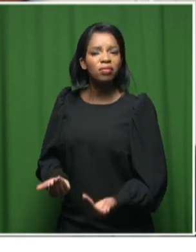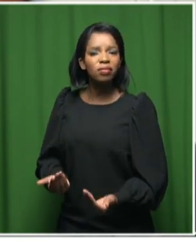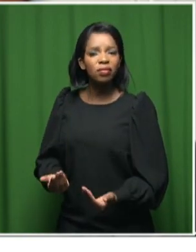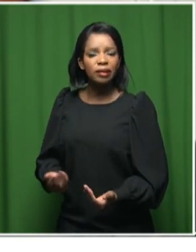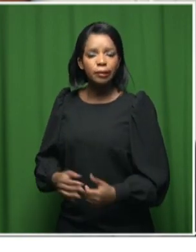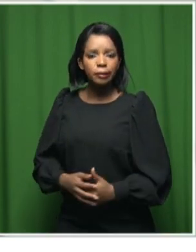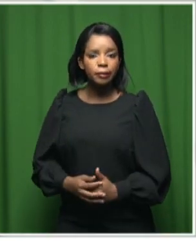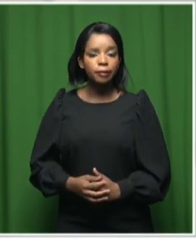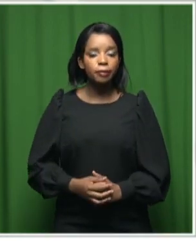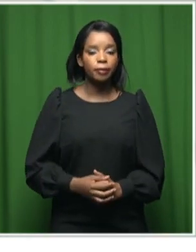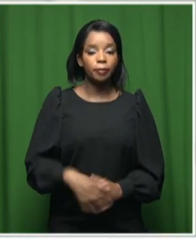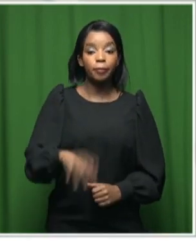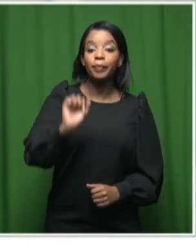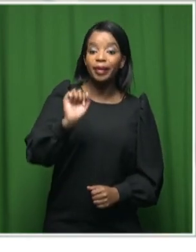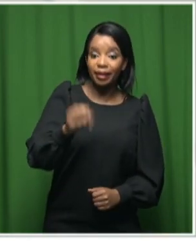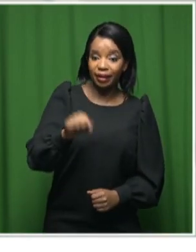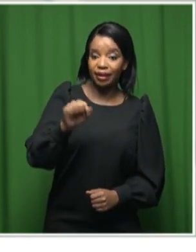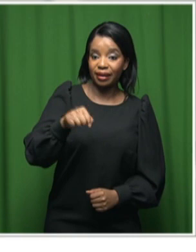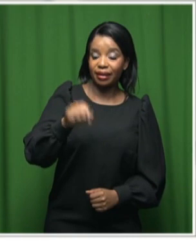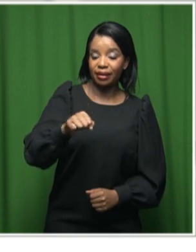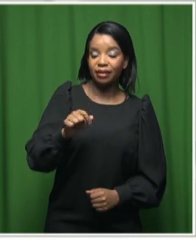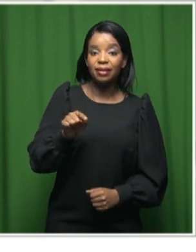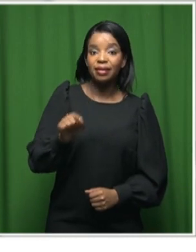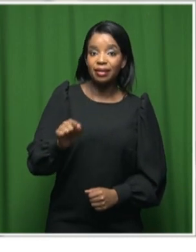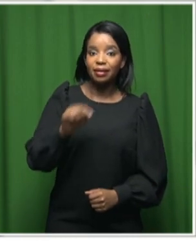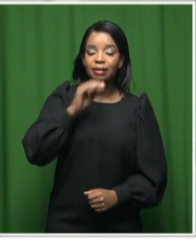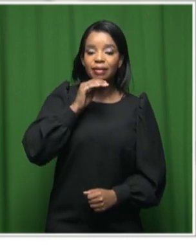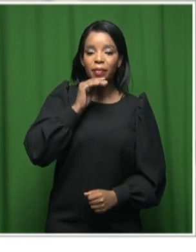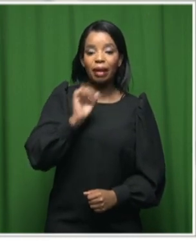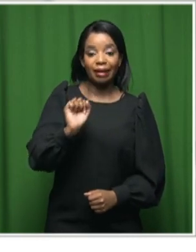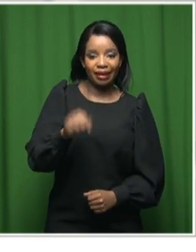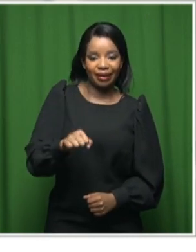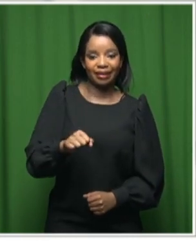Yes, it simply means tightening the belt.